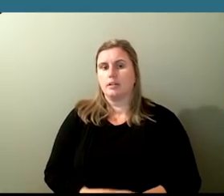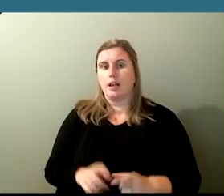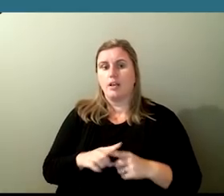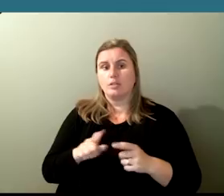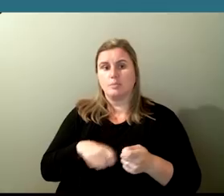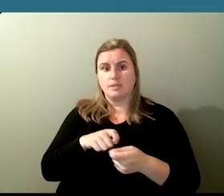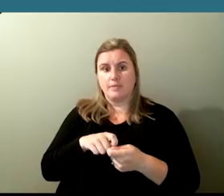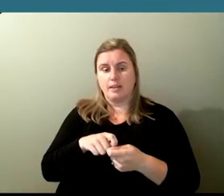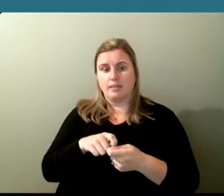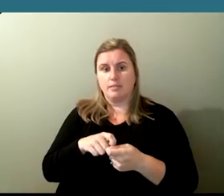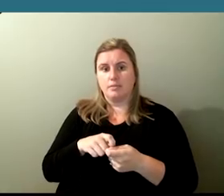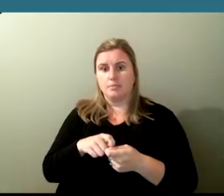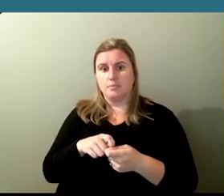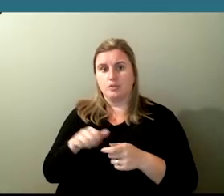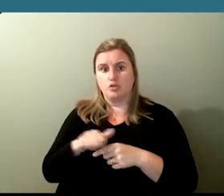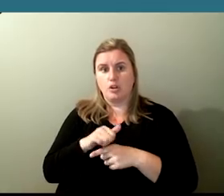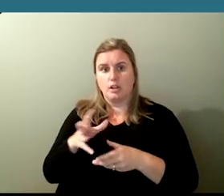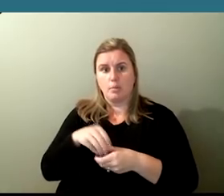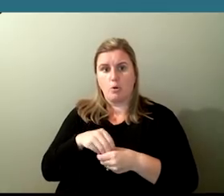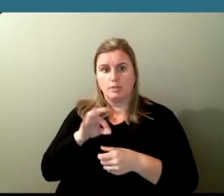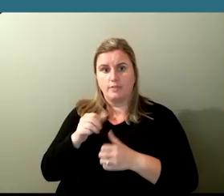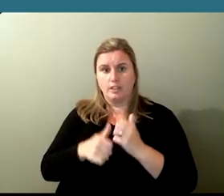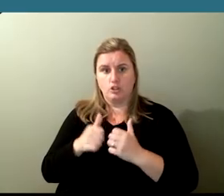specific training components of each.